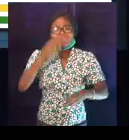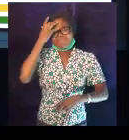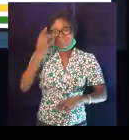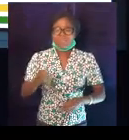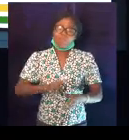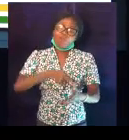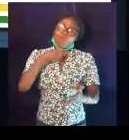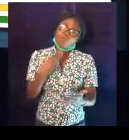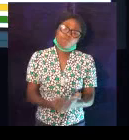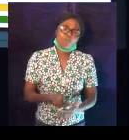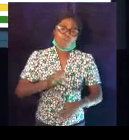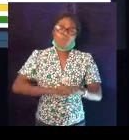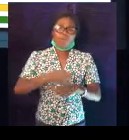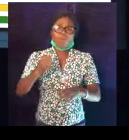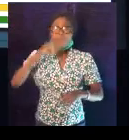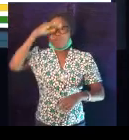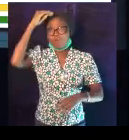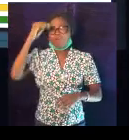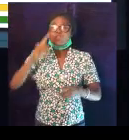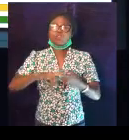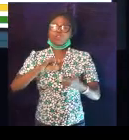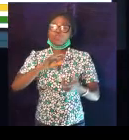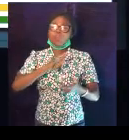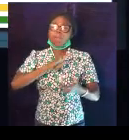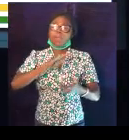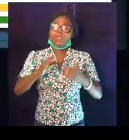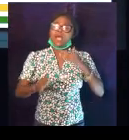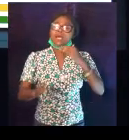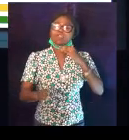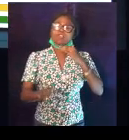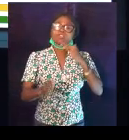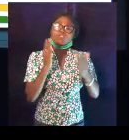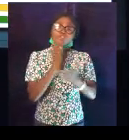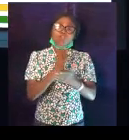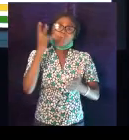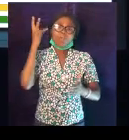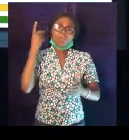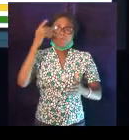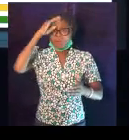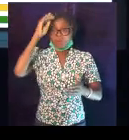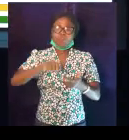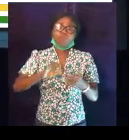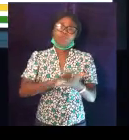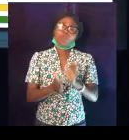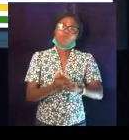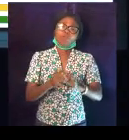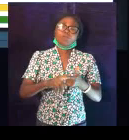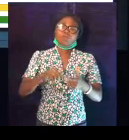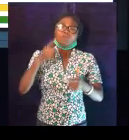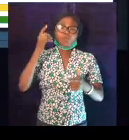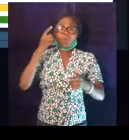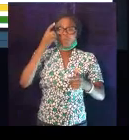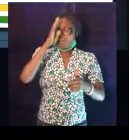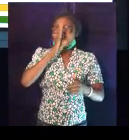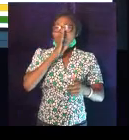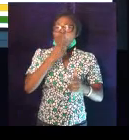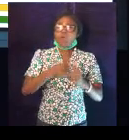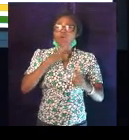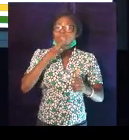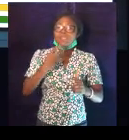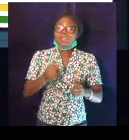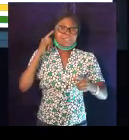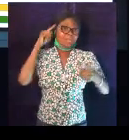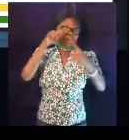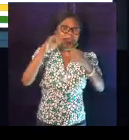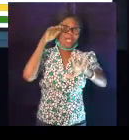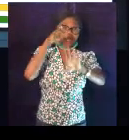things stop the boy from become that healthy youth that can lead that village. That leads